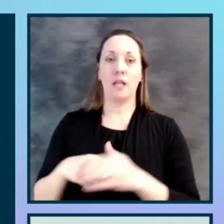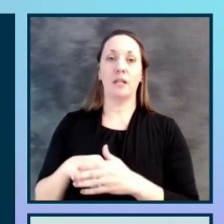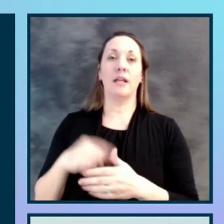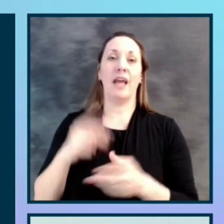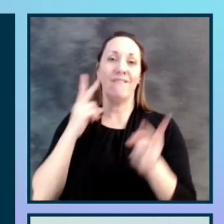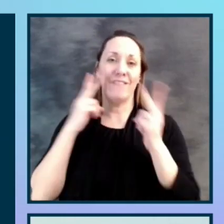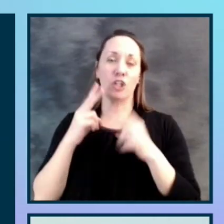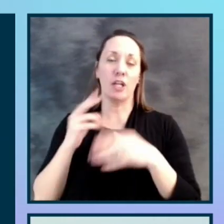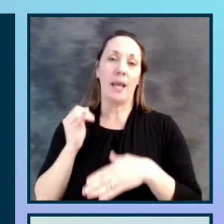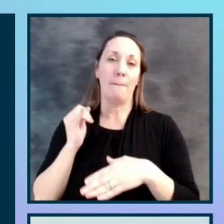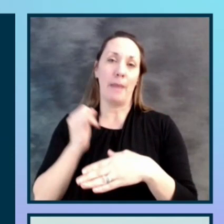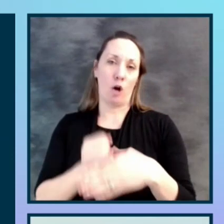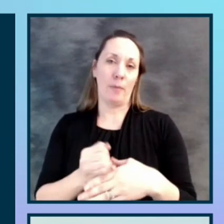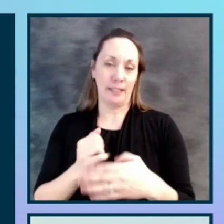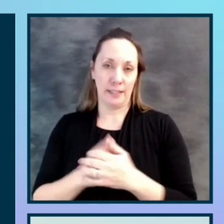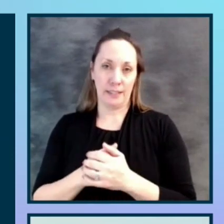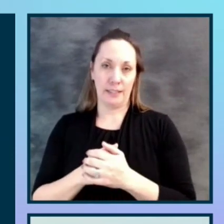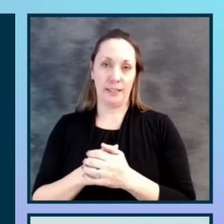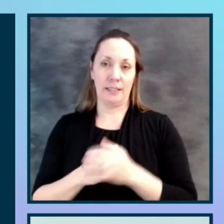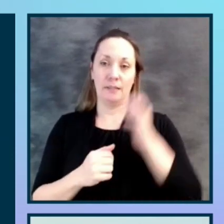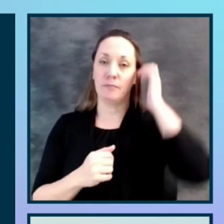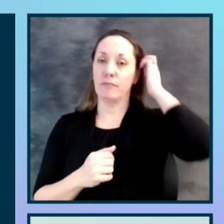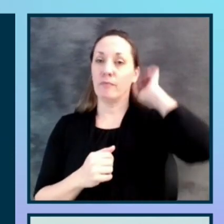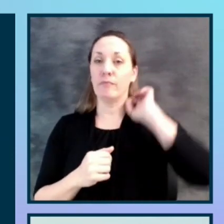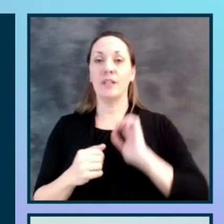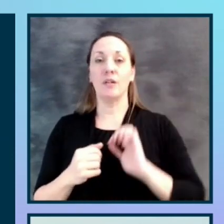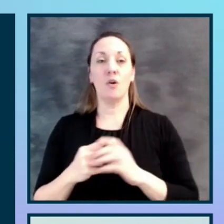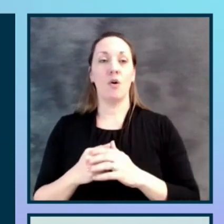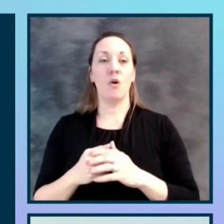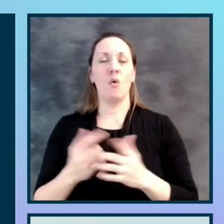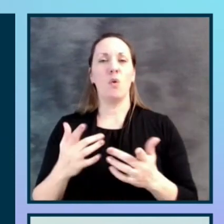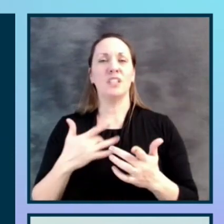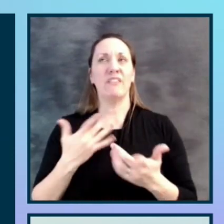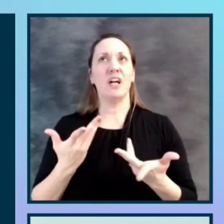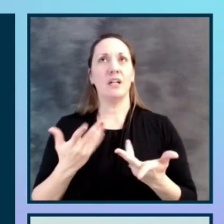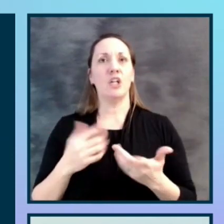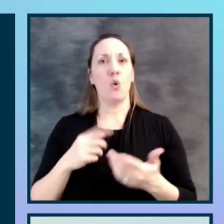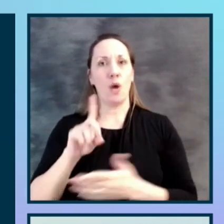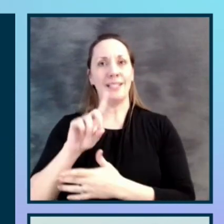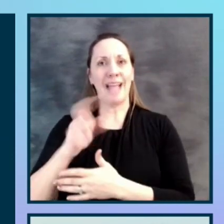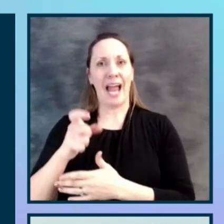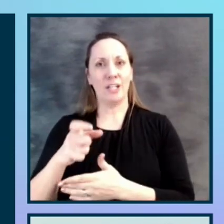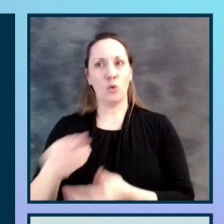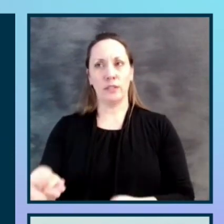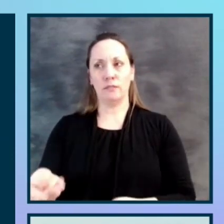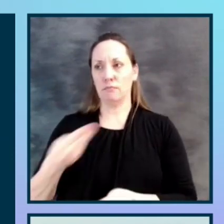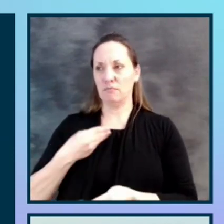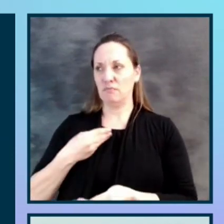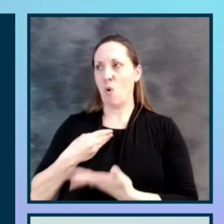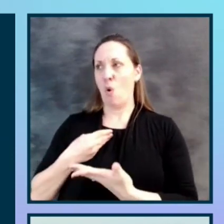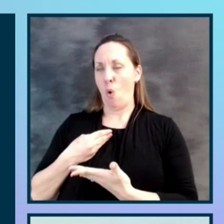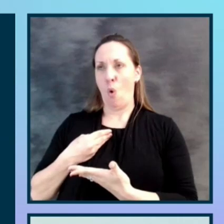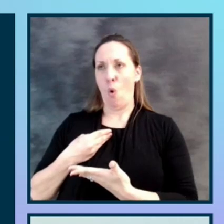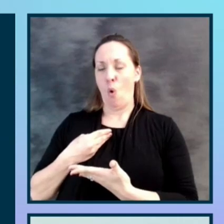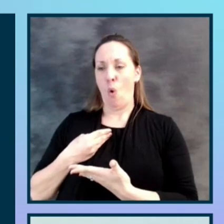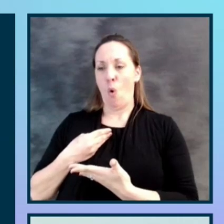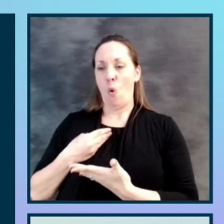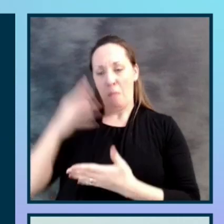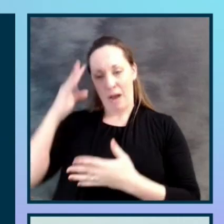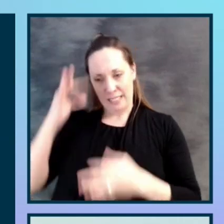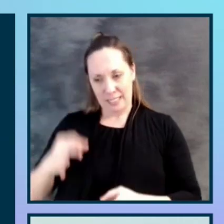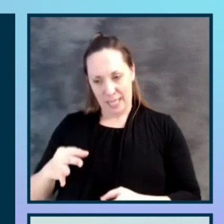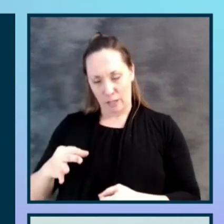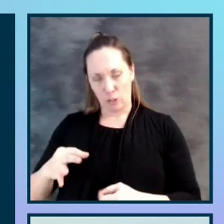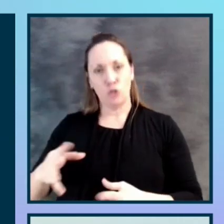impairments. Once I got through the denial phase that follows the diagnosis, I decided to embrace it. I